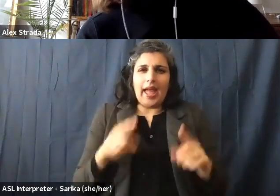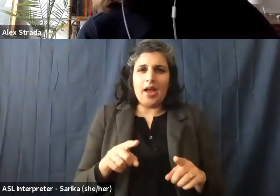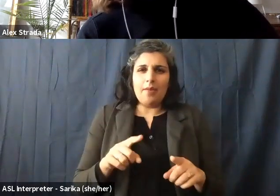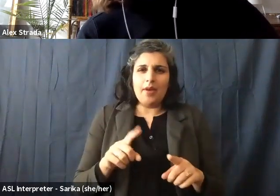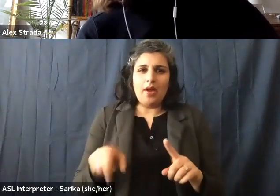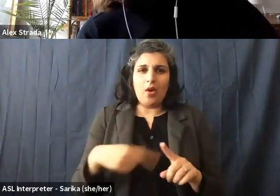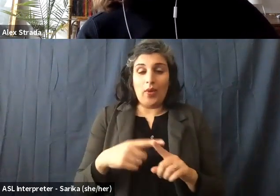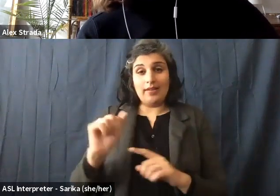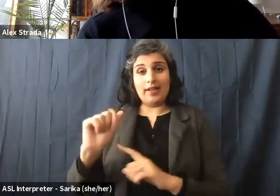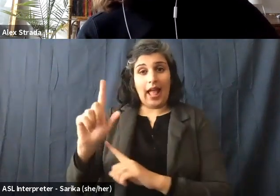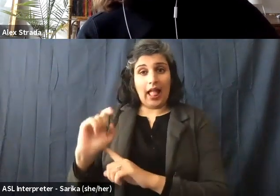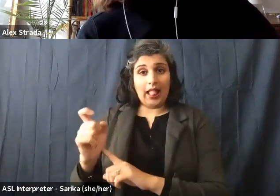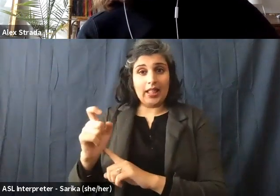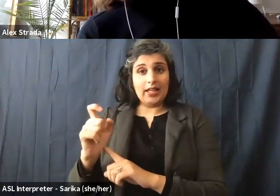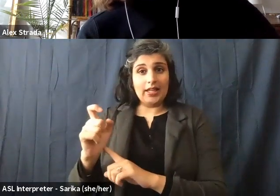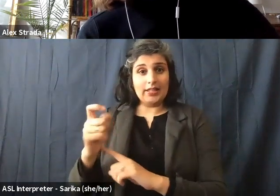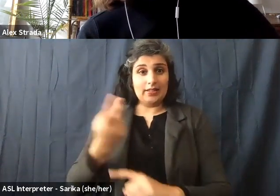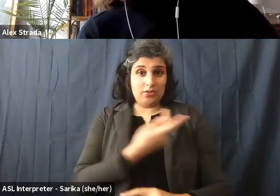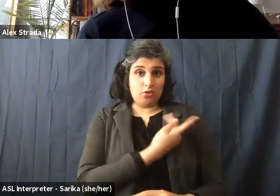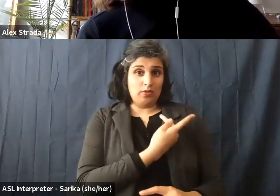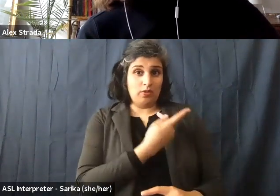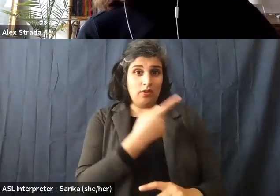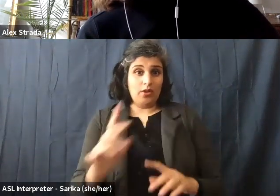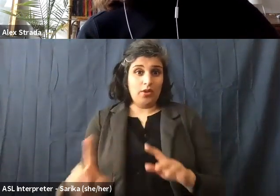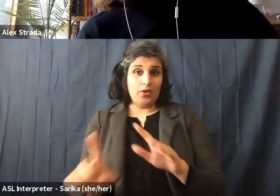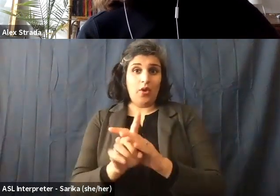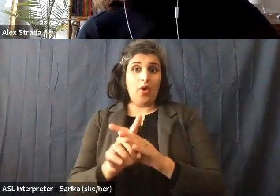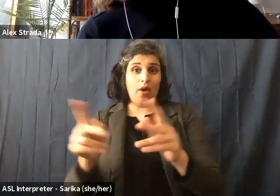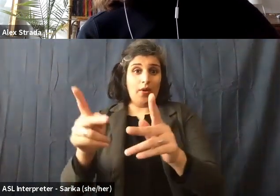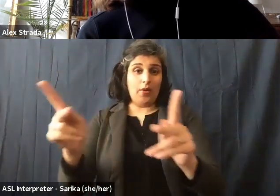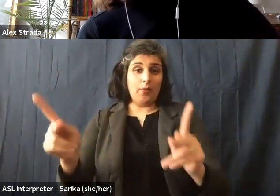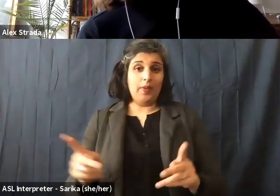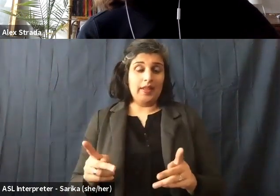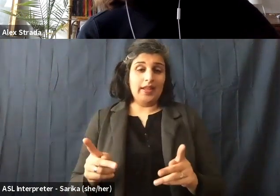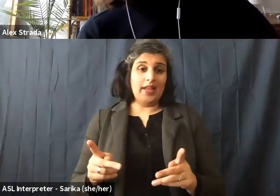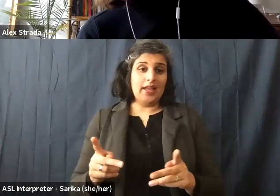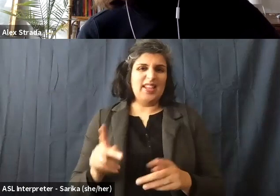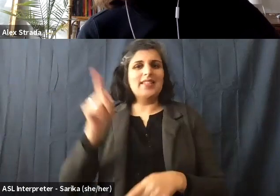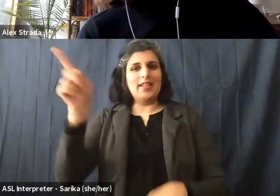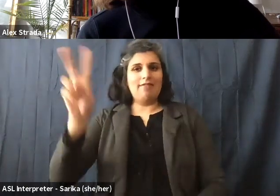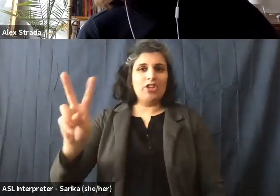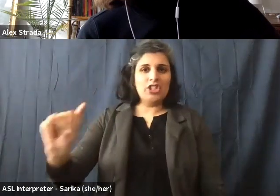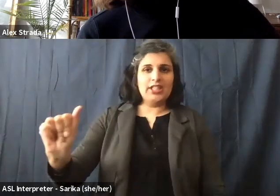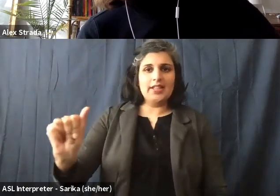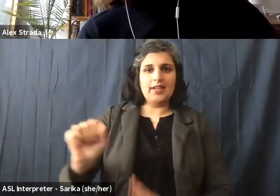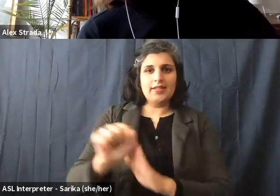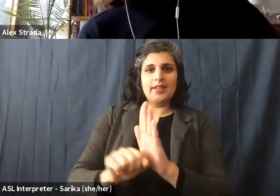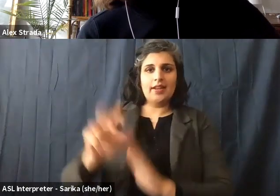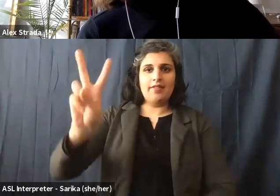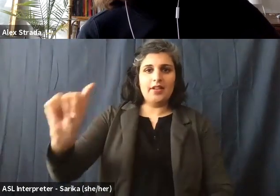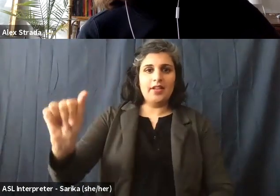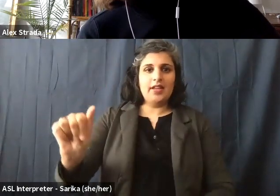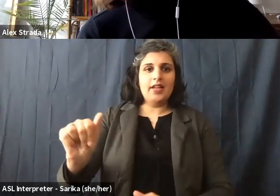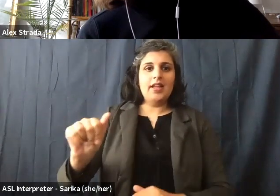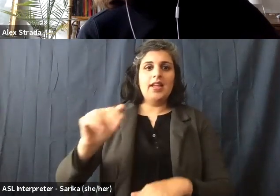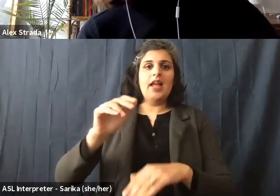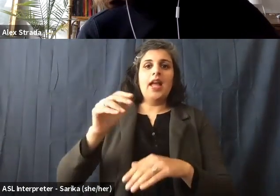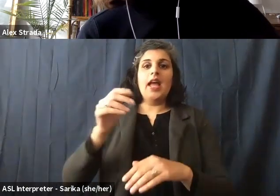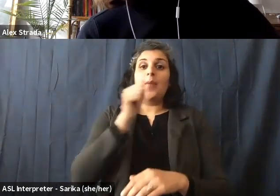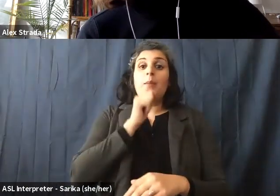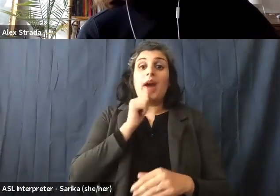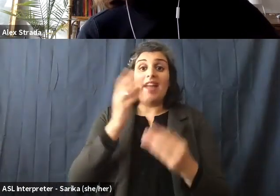Alex and I arrived to the place, it's in Virginia. It's on private property.